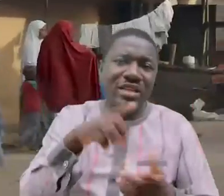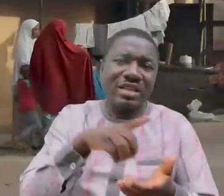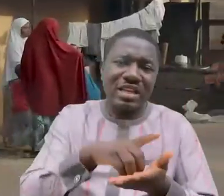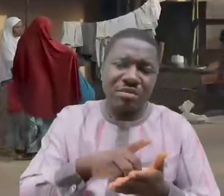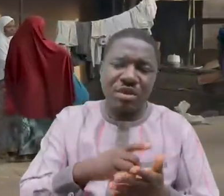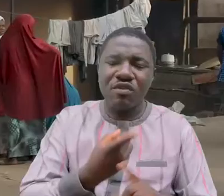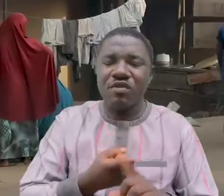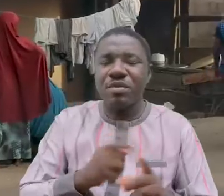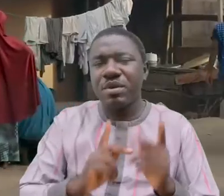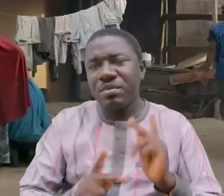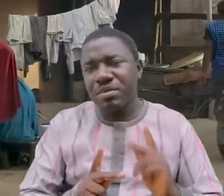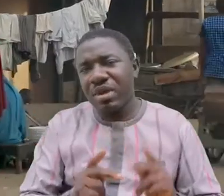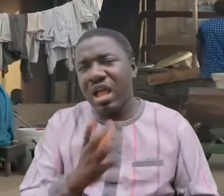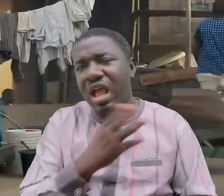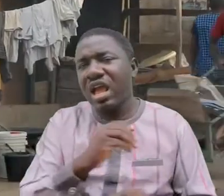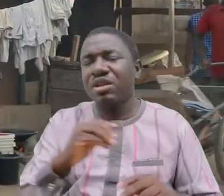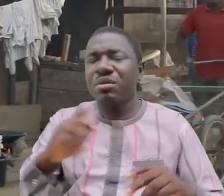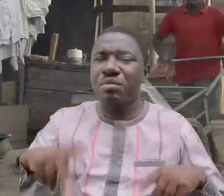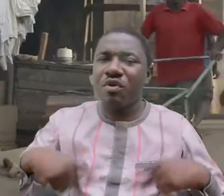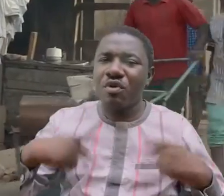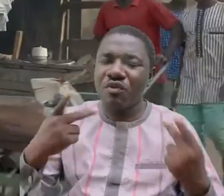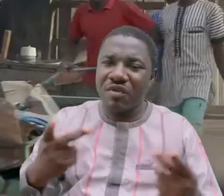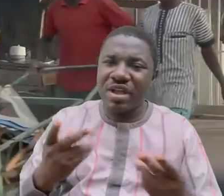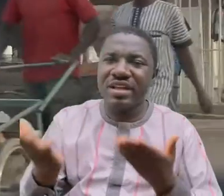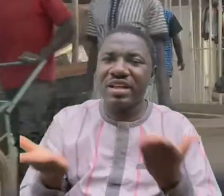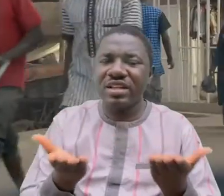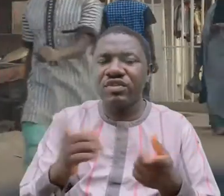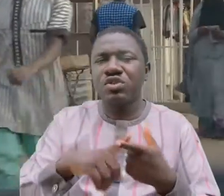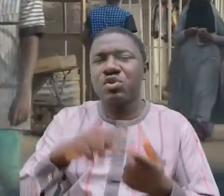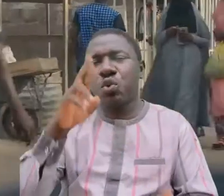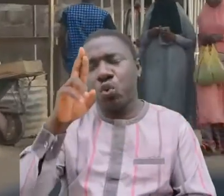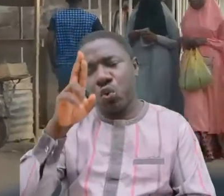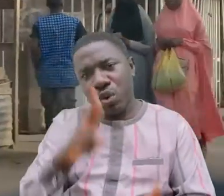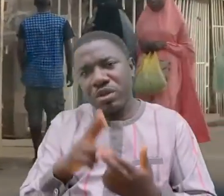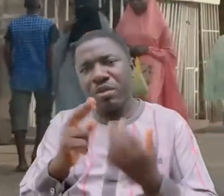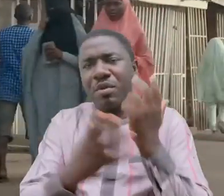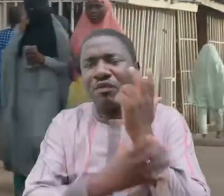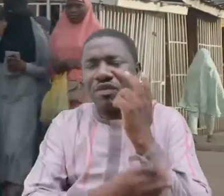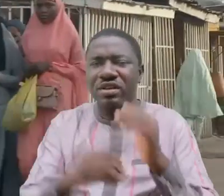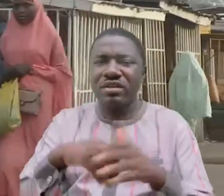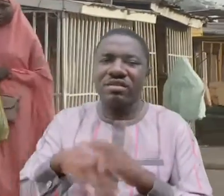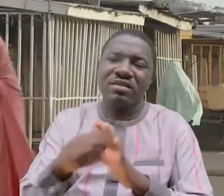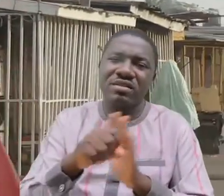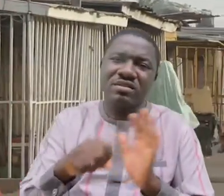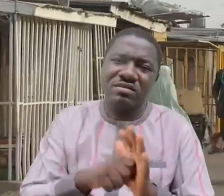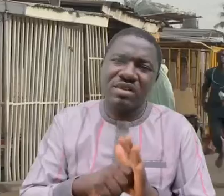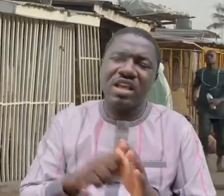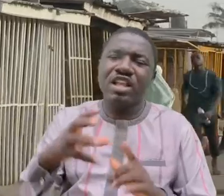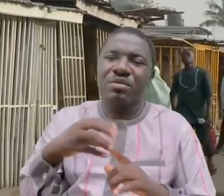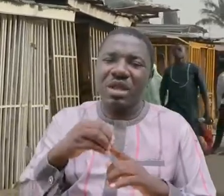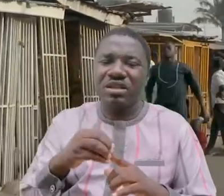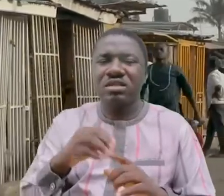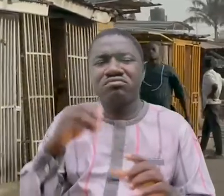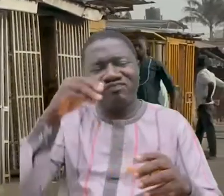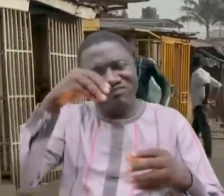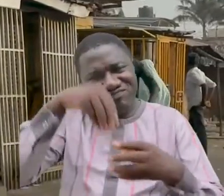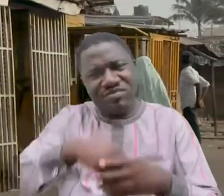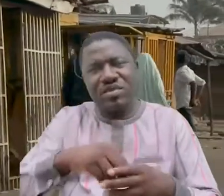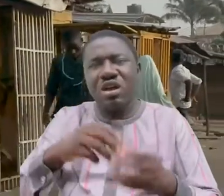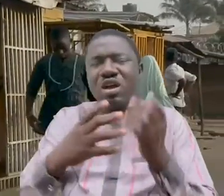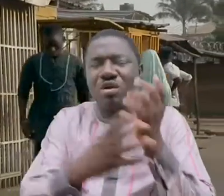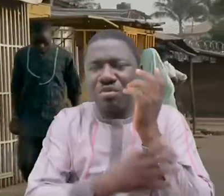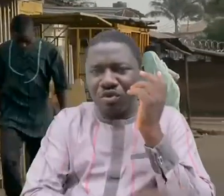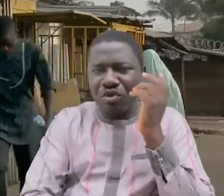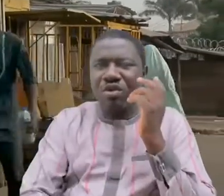the demands from the citizens and provide such services to reduce poverty in the state, especially among the poor